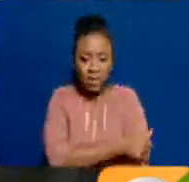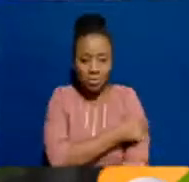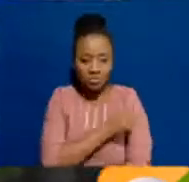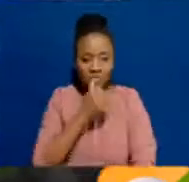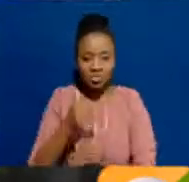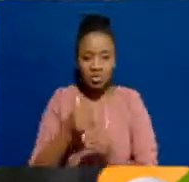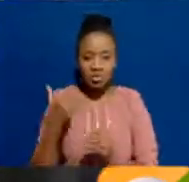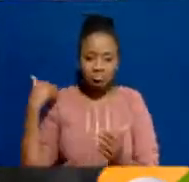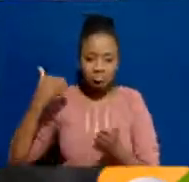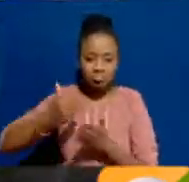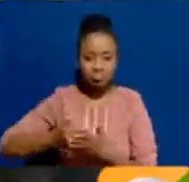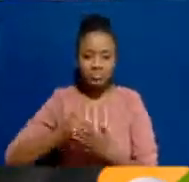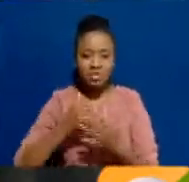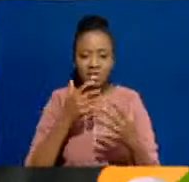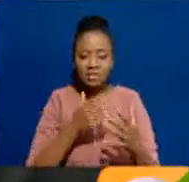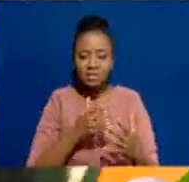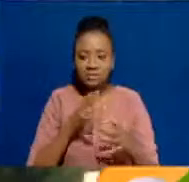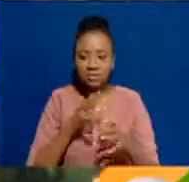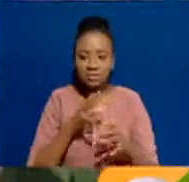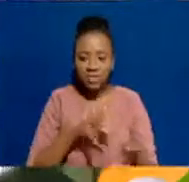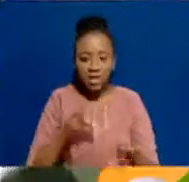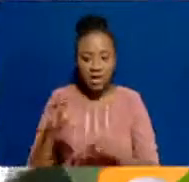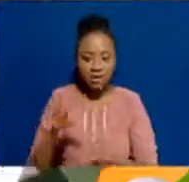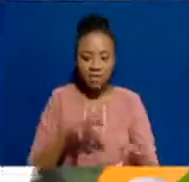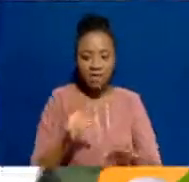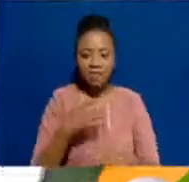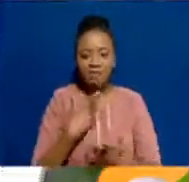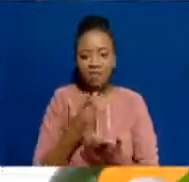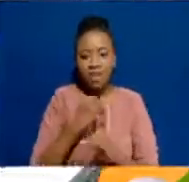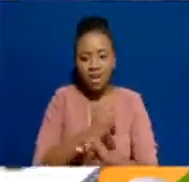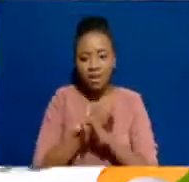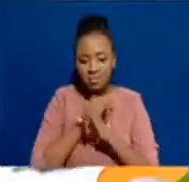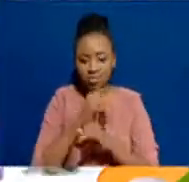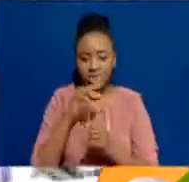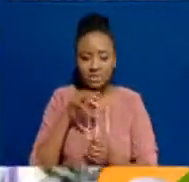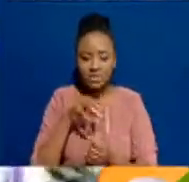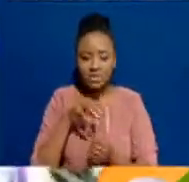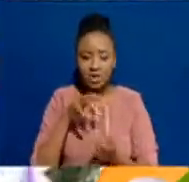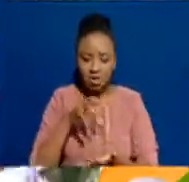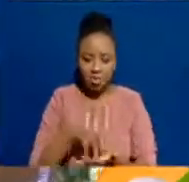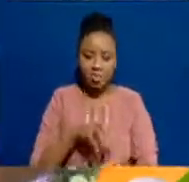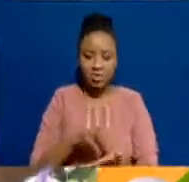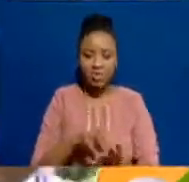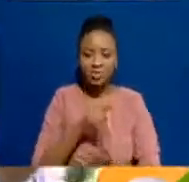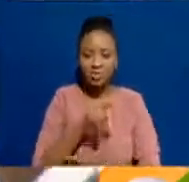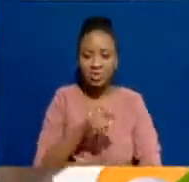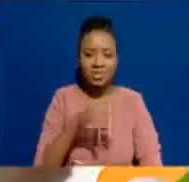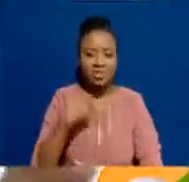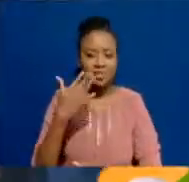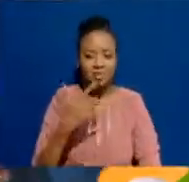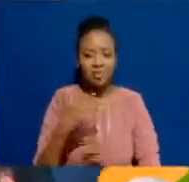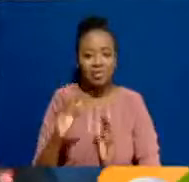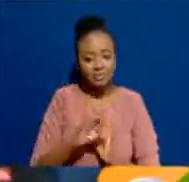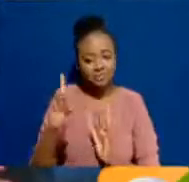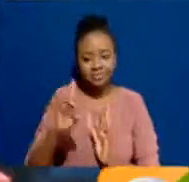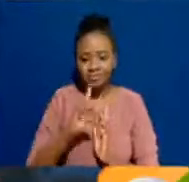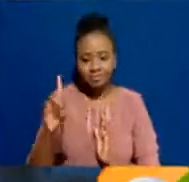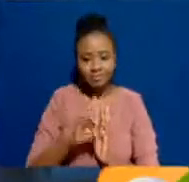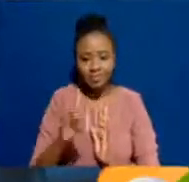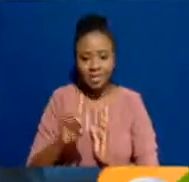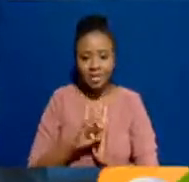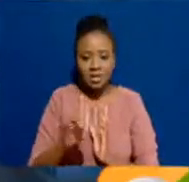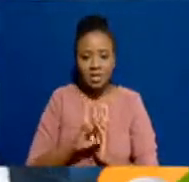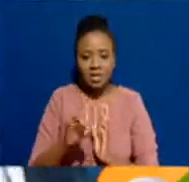after suffering from an autoimmune condition. The deceased had been in and out of hospital receiving treatment for